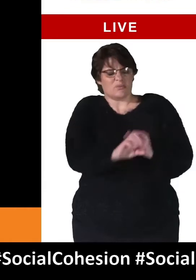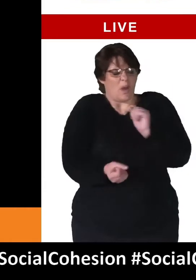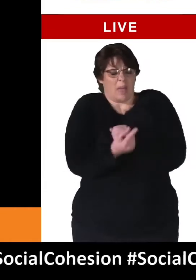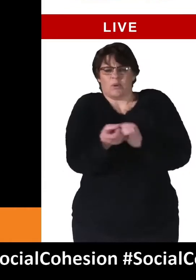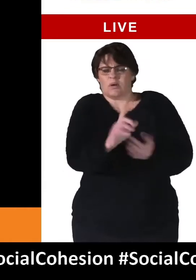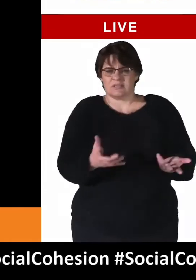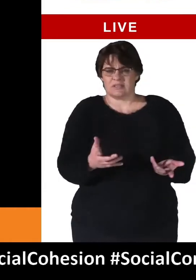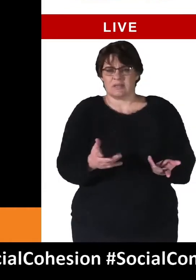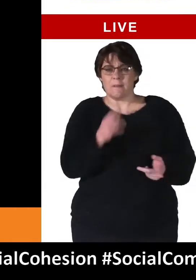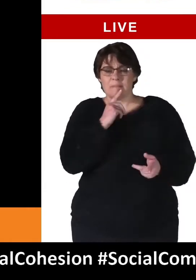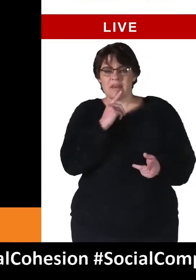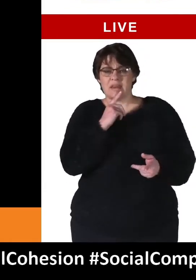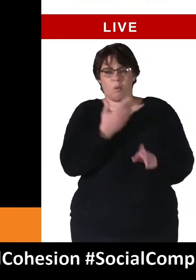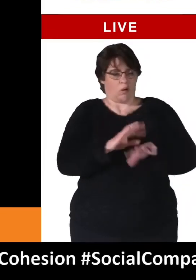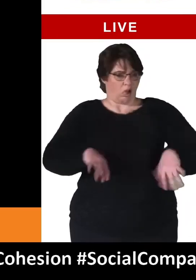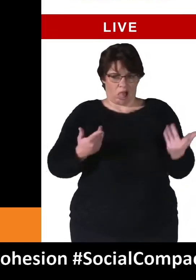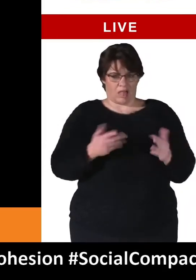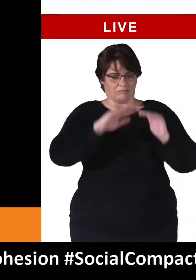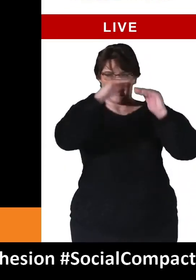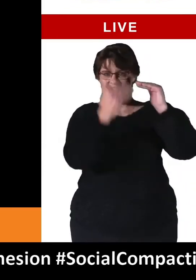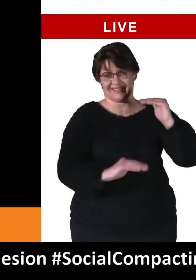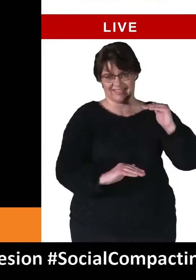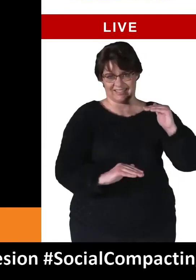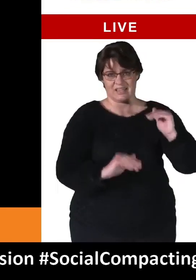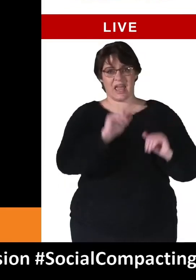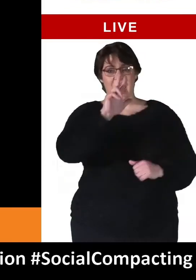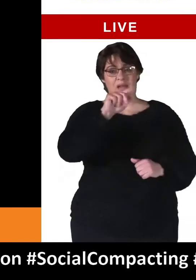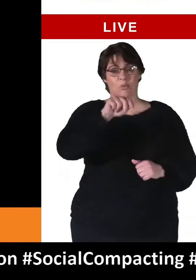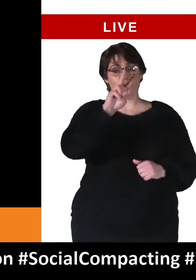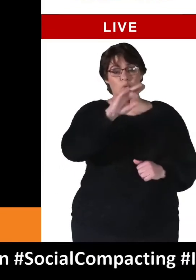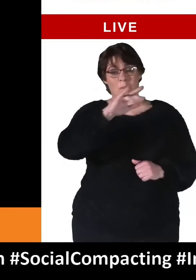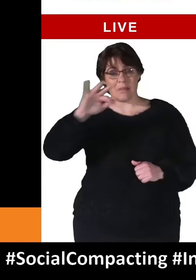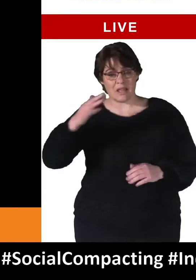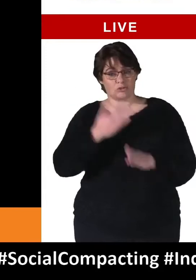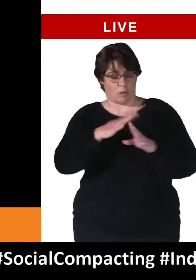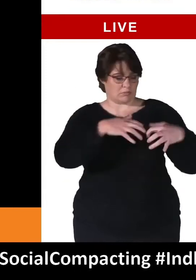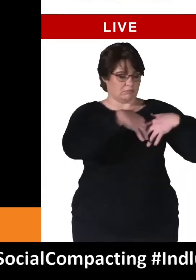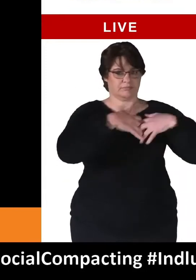the working class, unemployment rate declines, 8.2 million jobs are